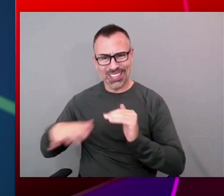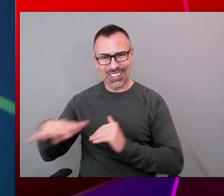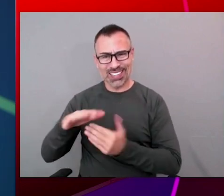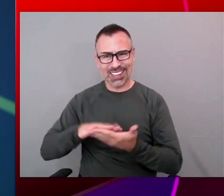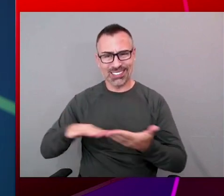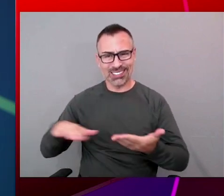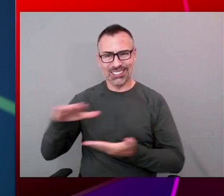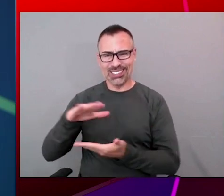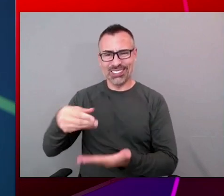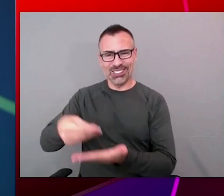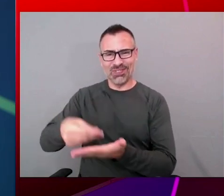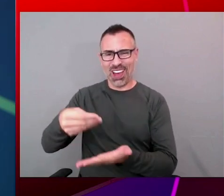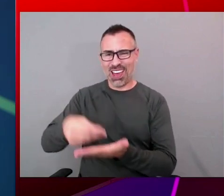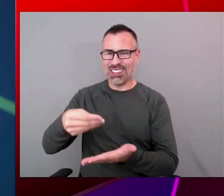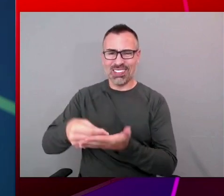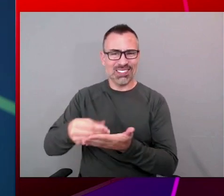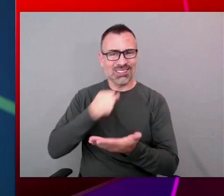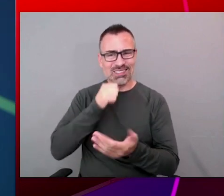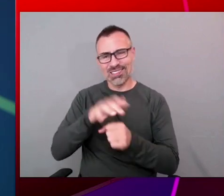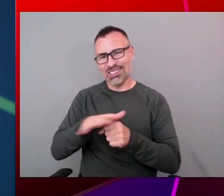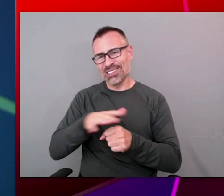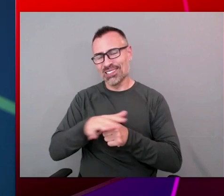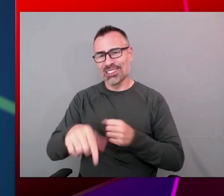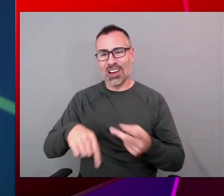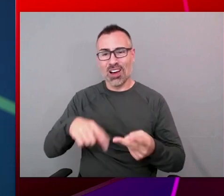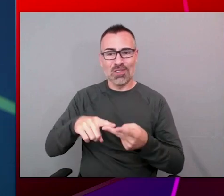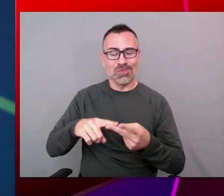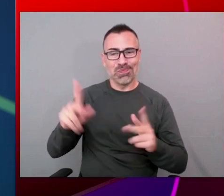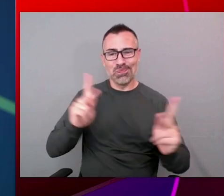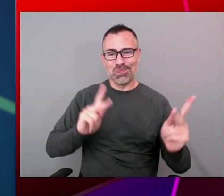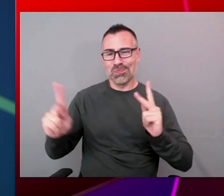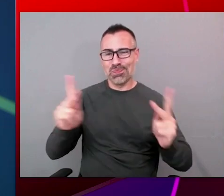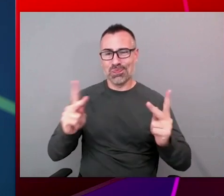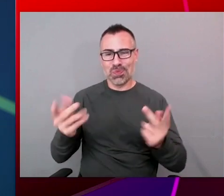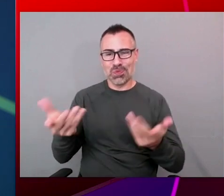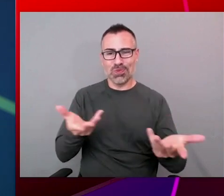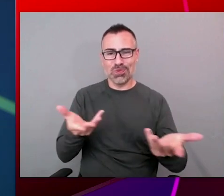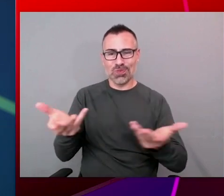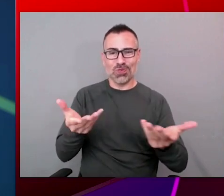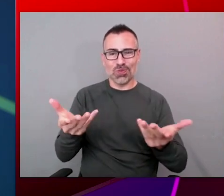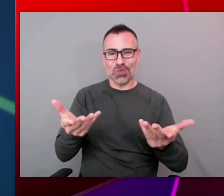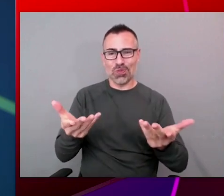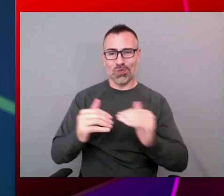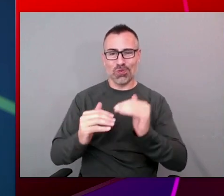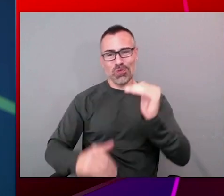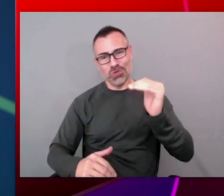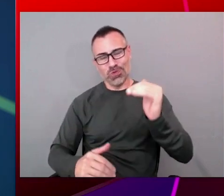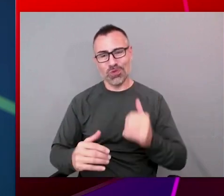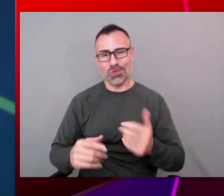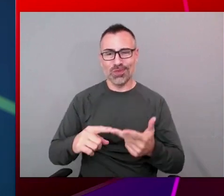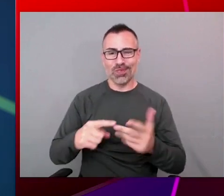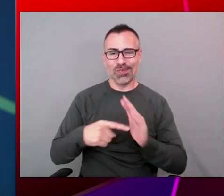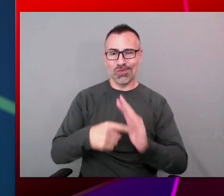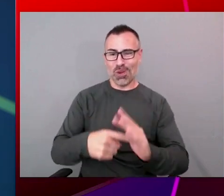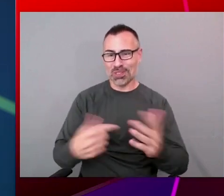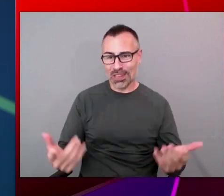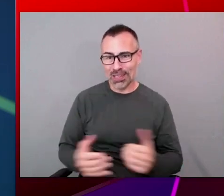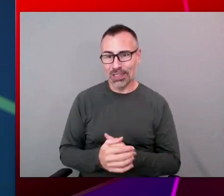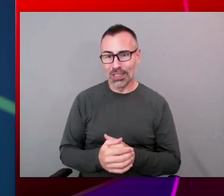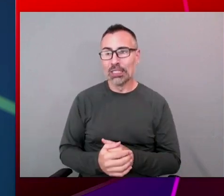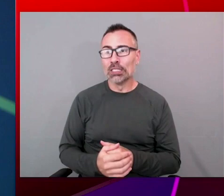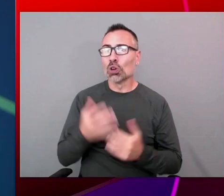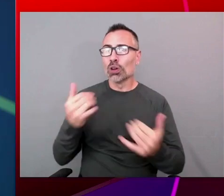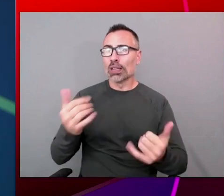underfunded, underserved, underrepresented, and that also extends to HBCUs and MSIs, where they struggle to